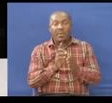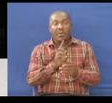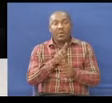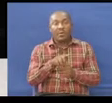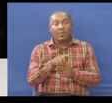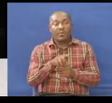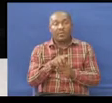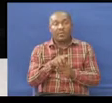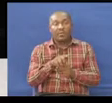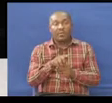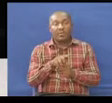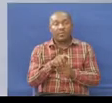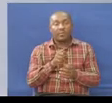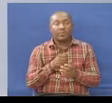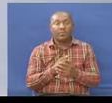of